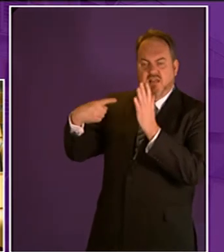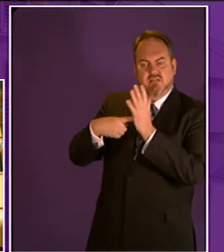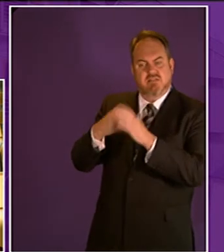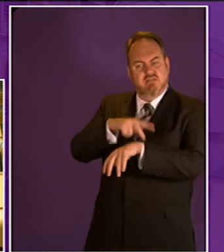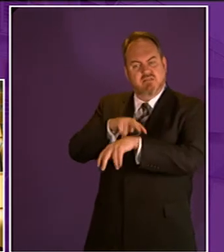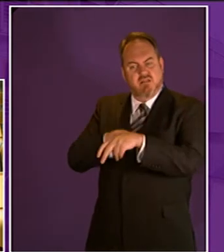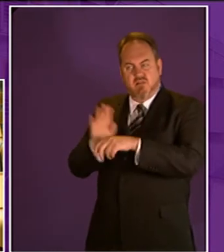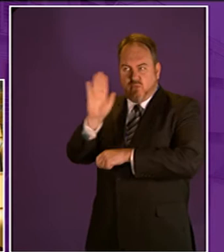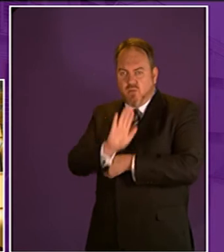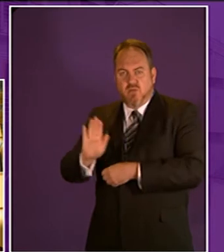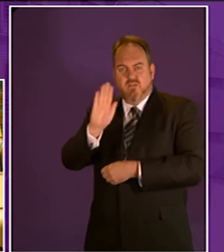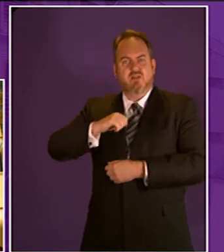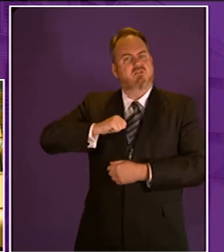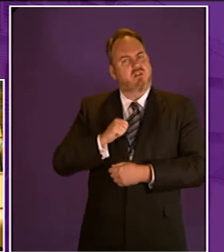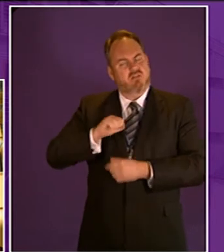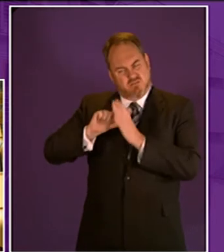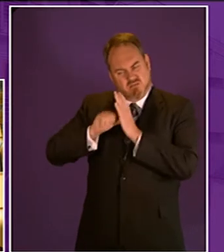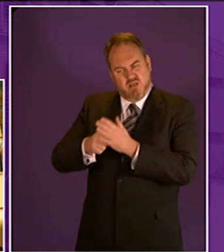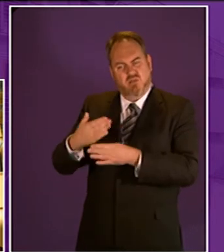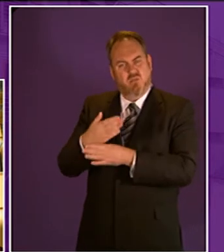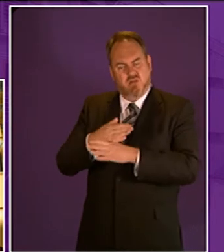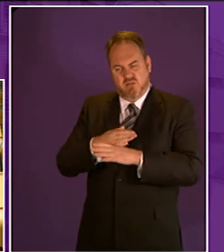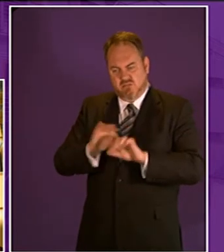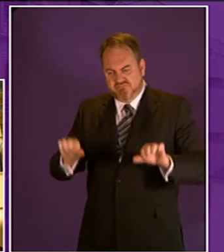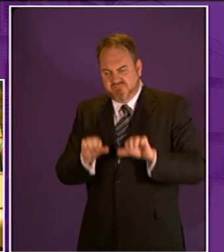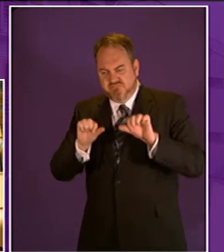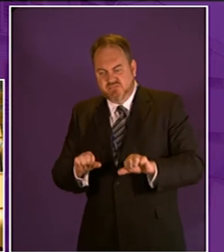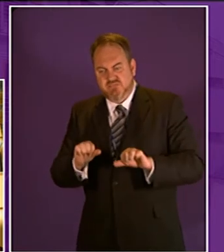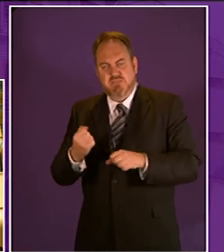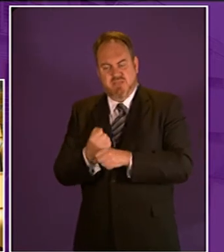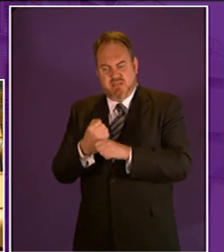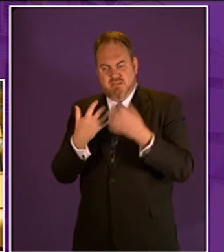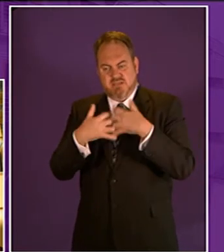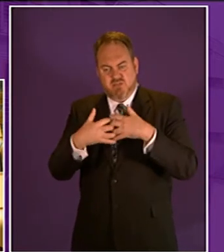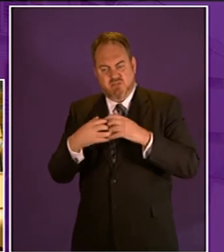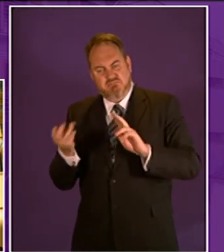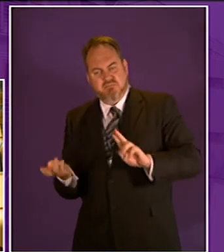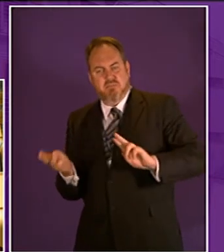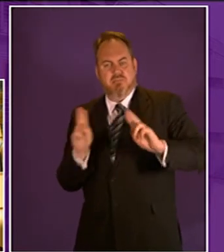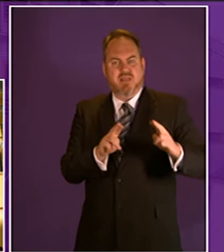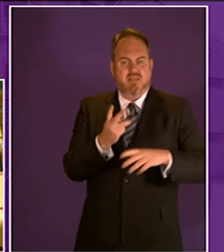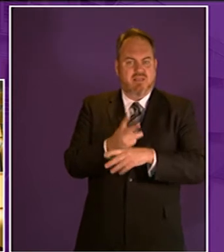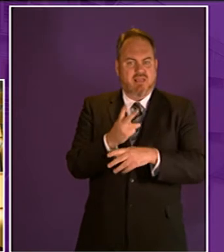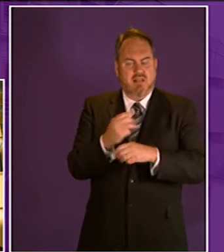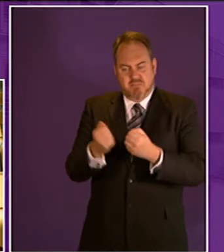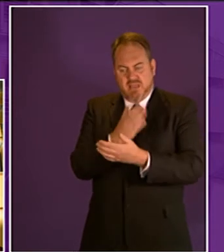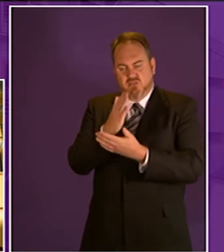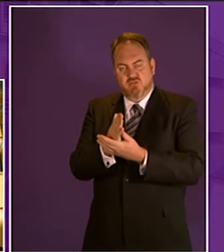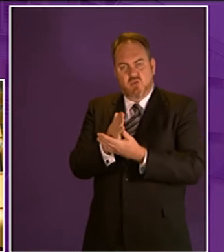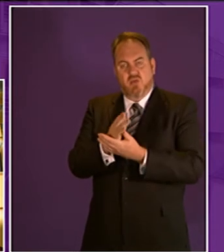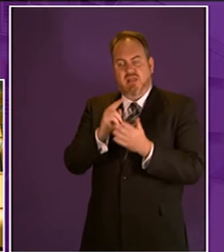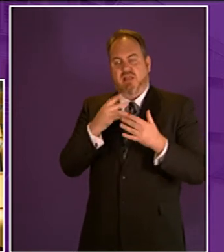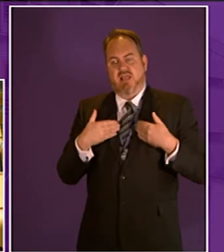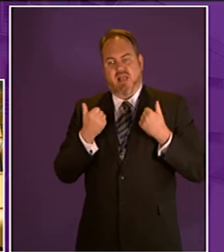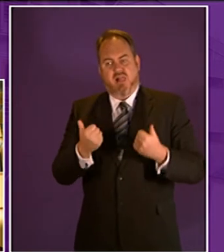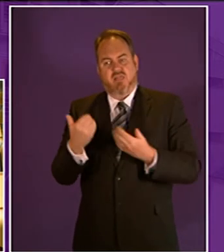Scotland who have worked tirelessly to get the NHS back online and the medical staff who have continued to provide care in the face of adversity. And I would